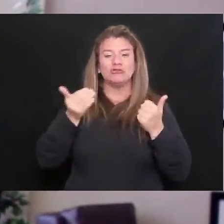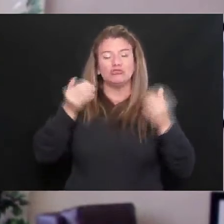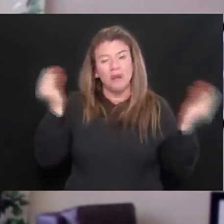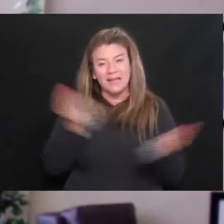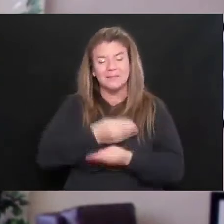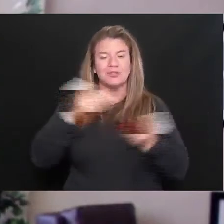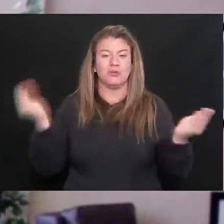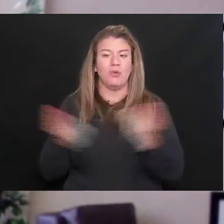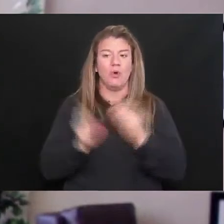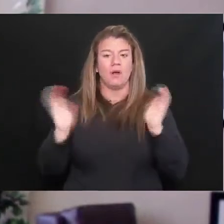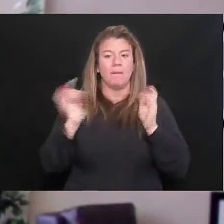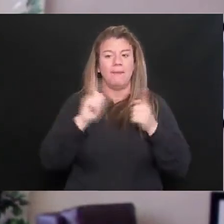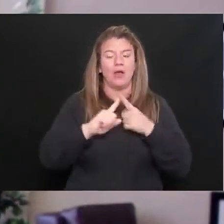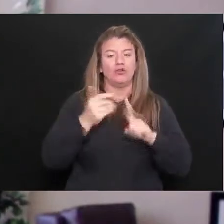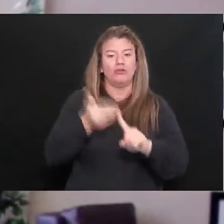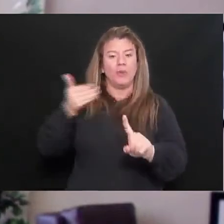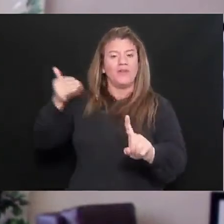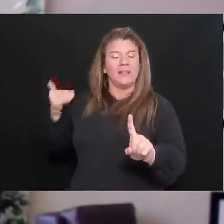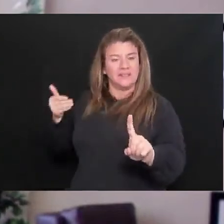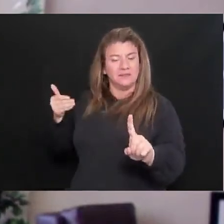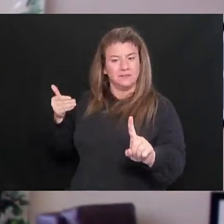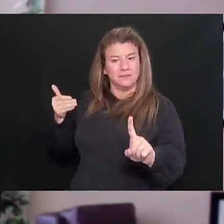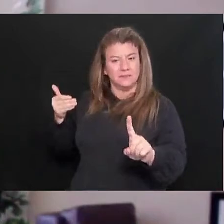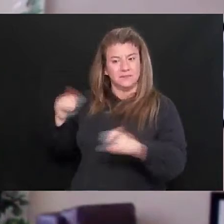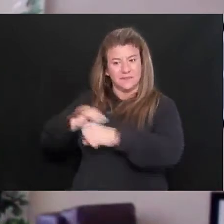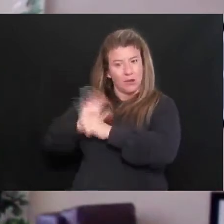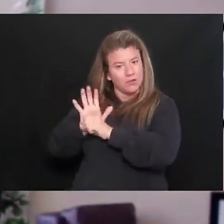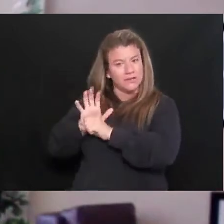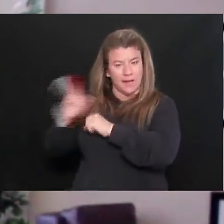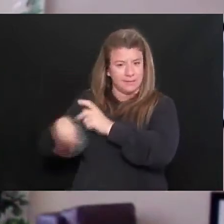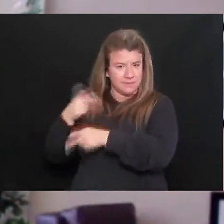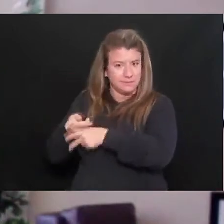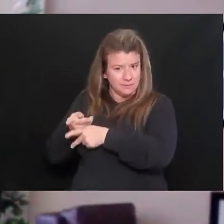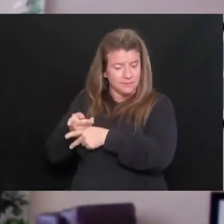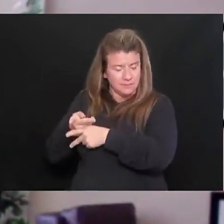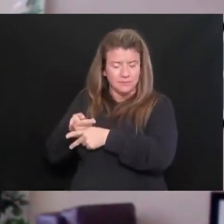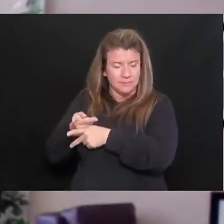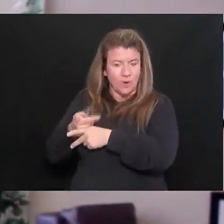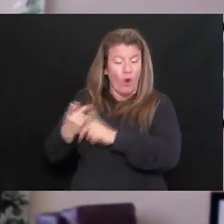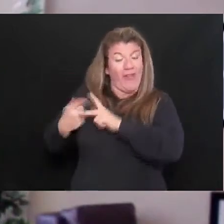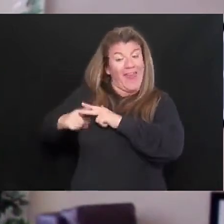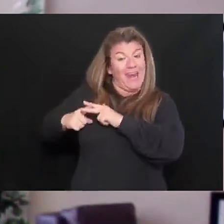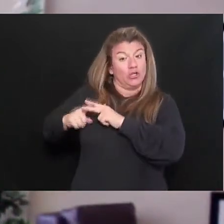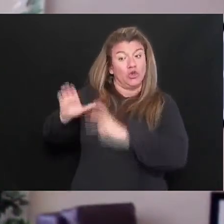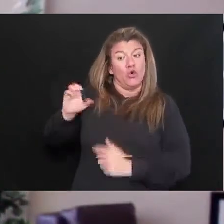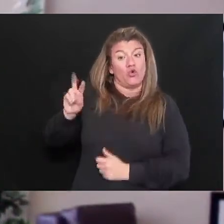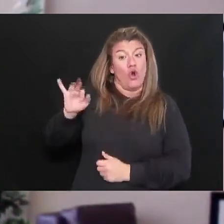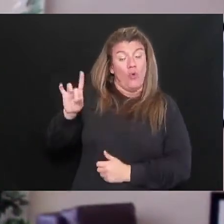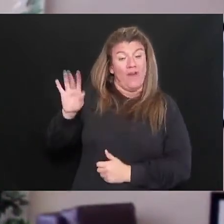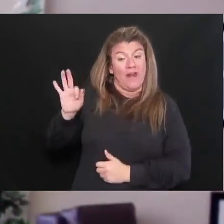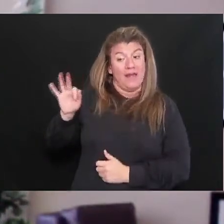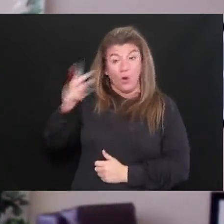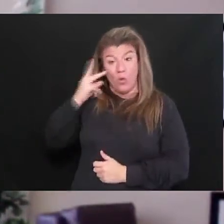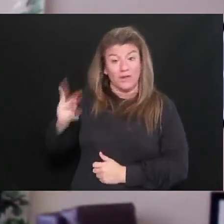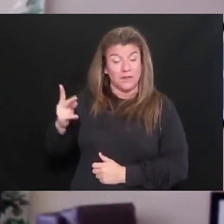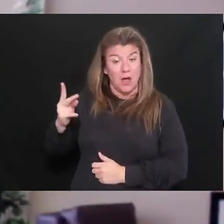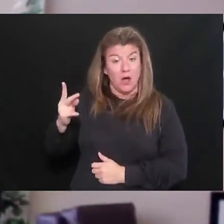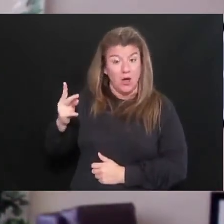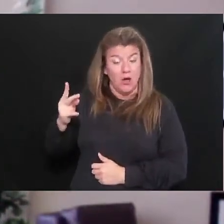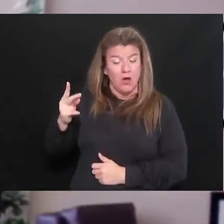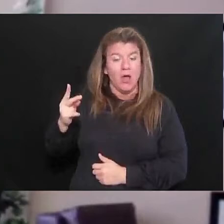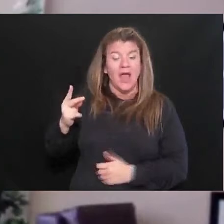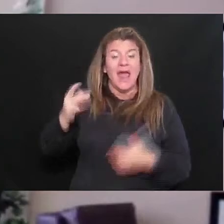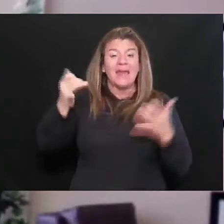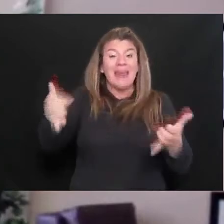transmissible than the previous variants or the initial COVID-19 virus that we saw before. Now,